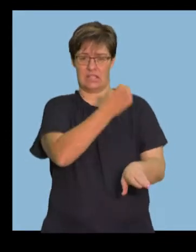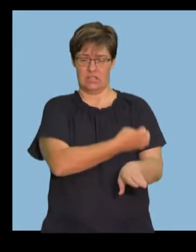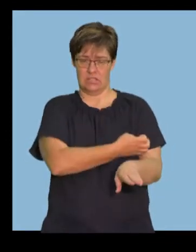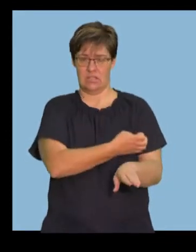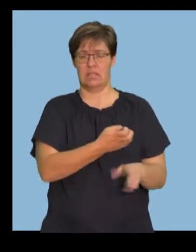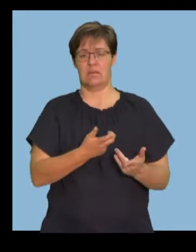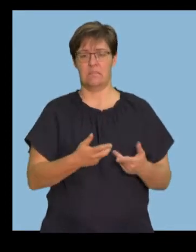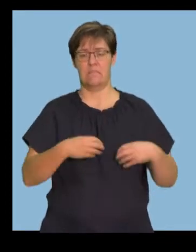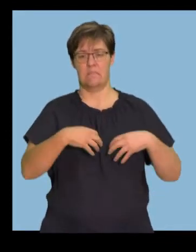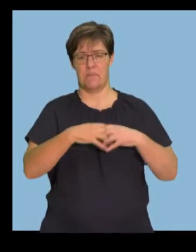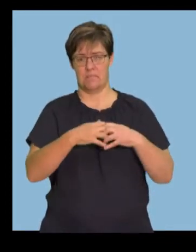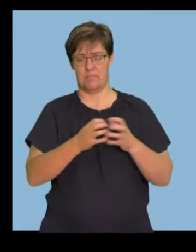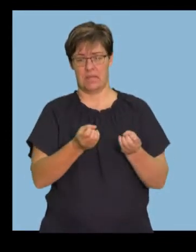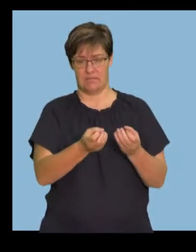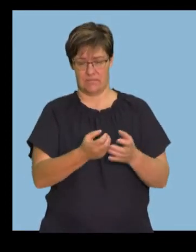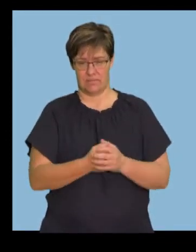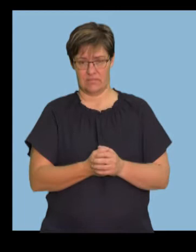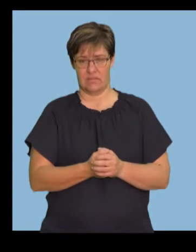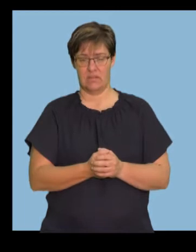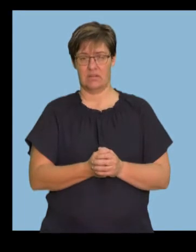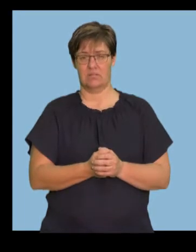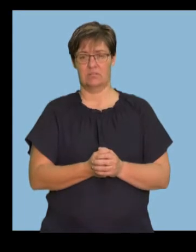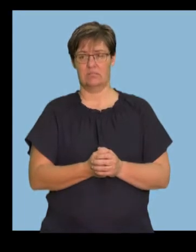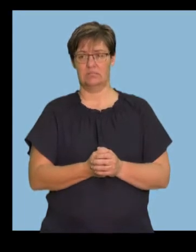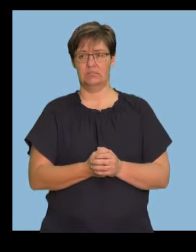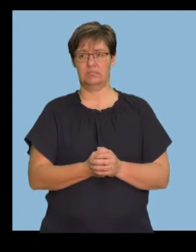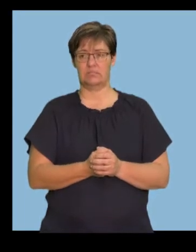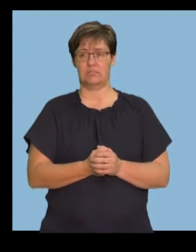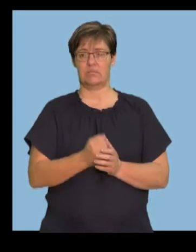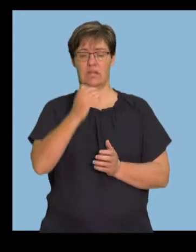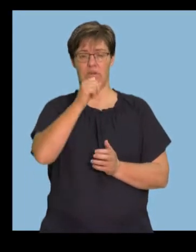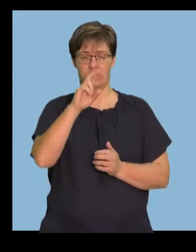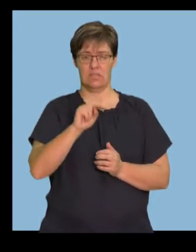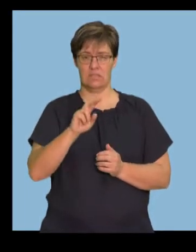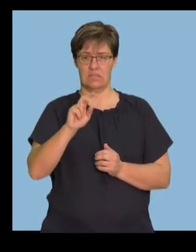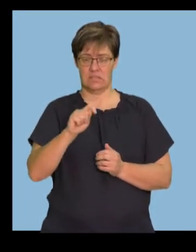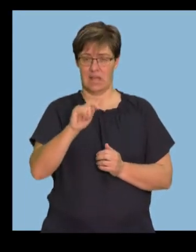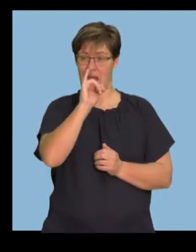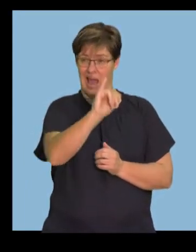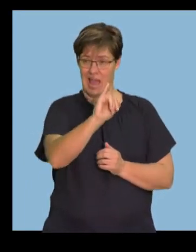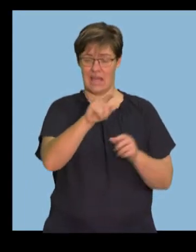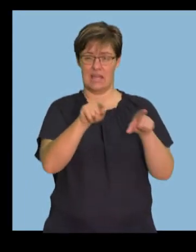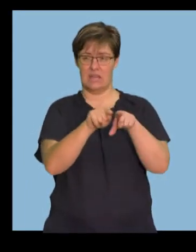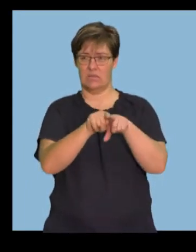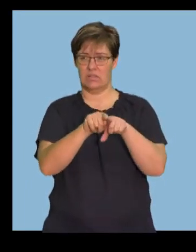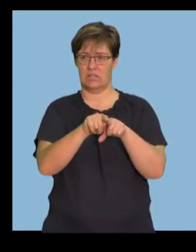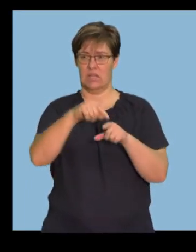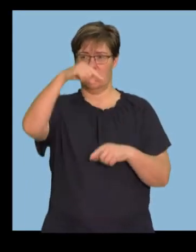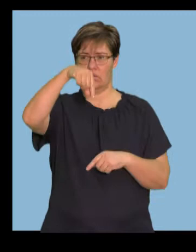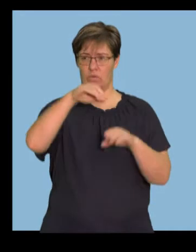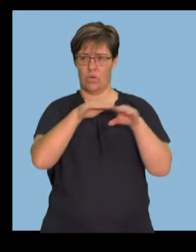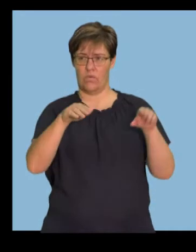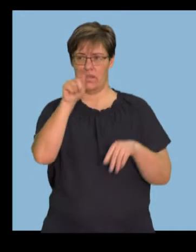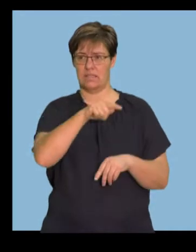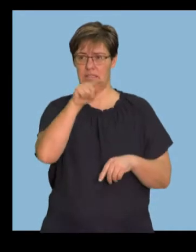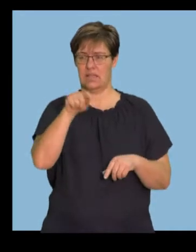So current is actually I is equals to Q over delta T, okay, right? While